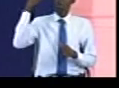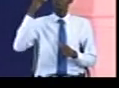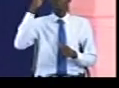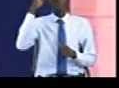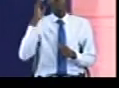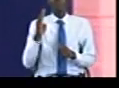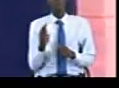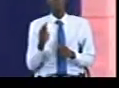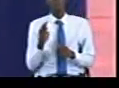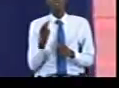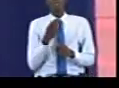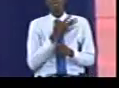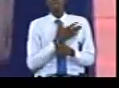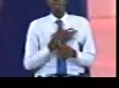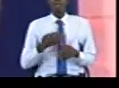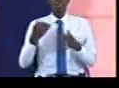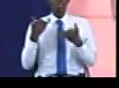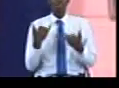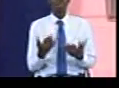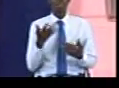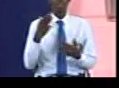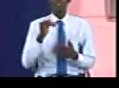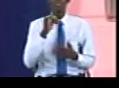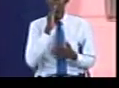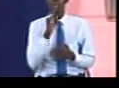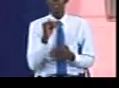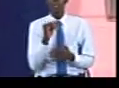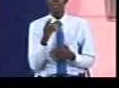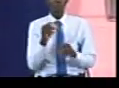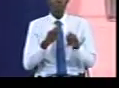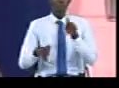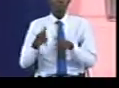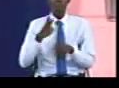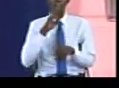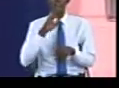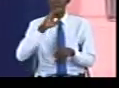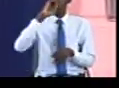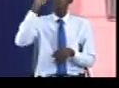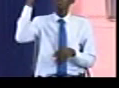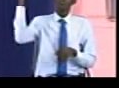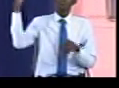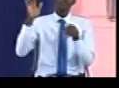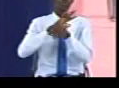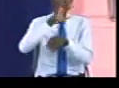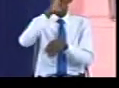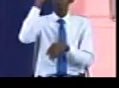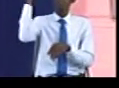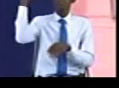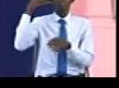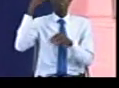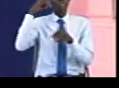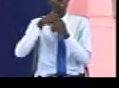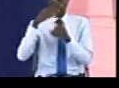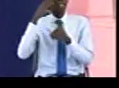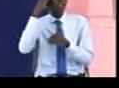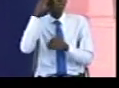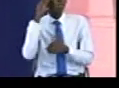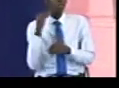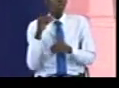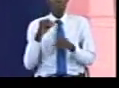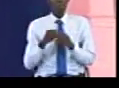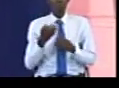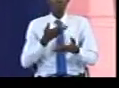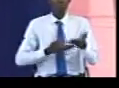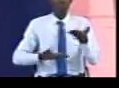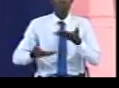gracious church, and now they're gracious in their experience because they're born again. They're gracious in their interaction because they're born again. The way they deal